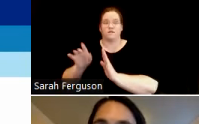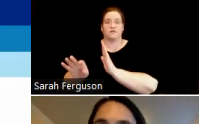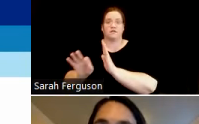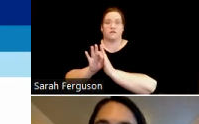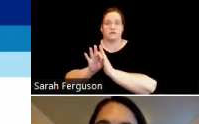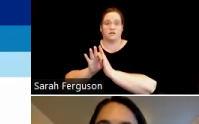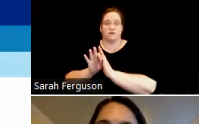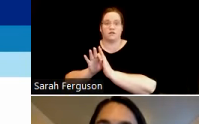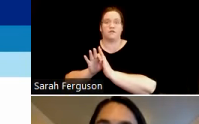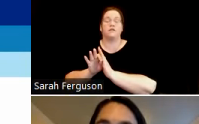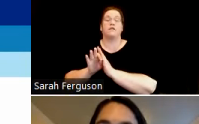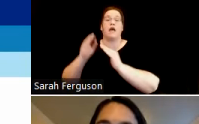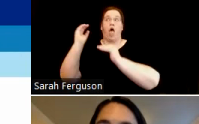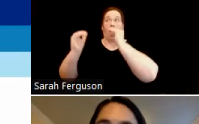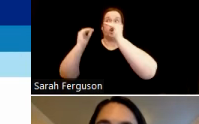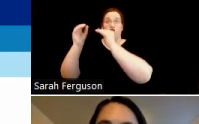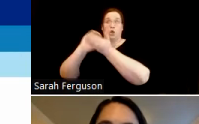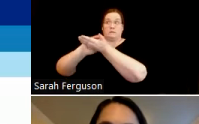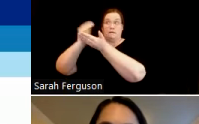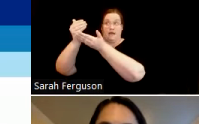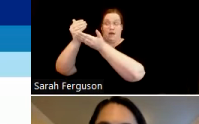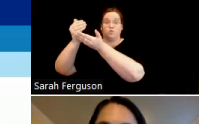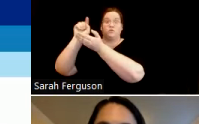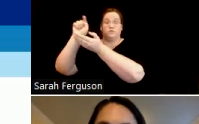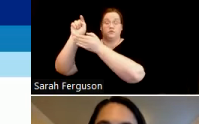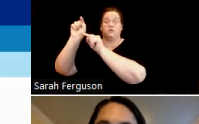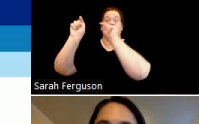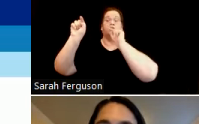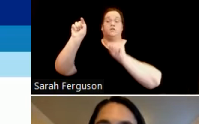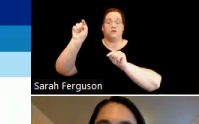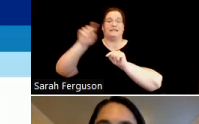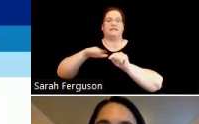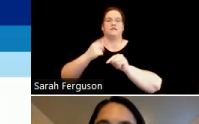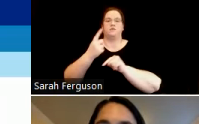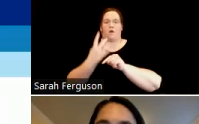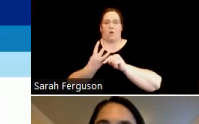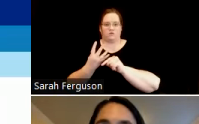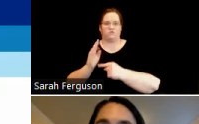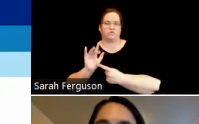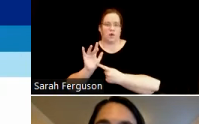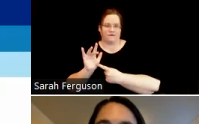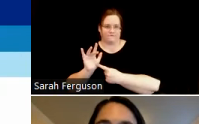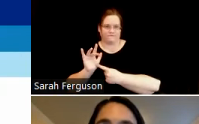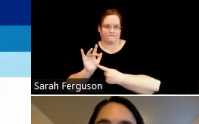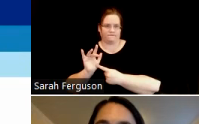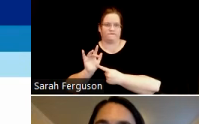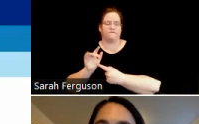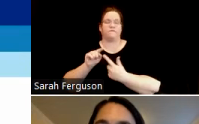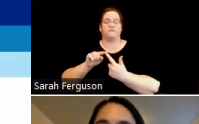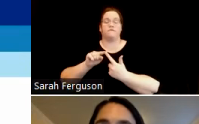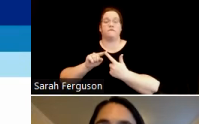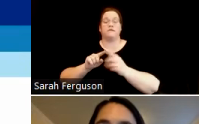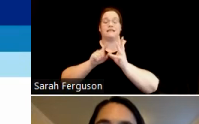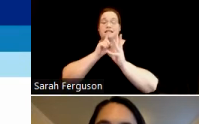of a dose of the adult dose, so children would get 25 micrograms in this age group. 6 to 11-year-olds received 50 micrograms, and 12 and